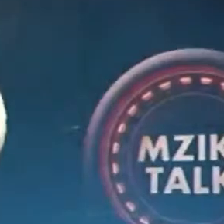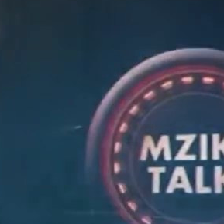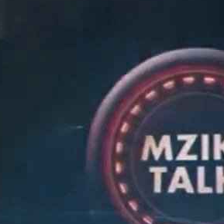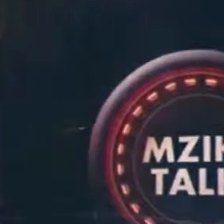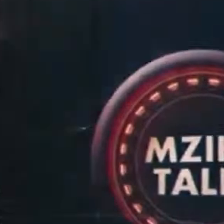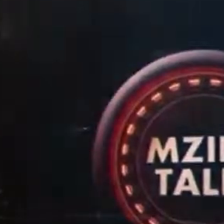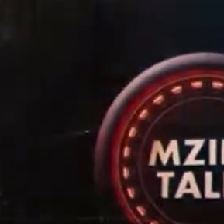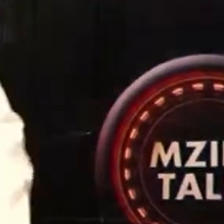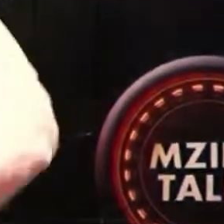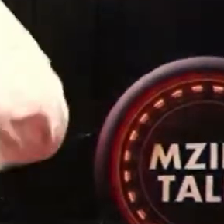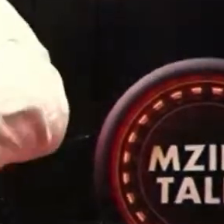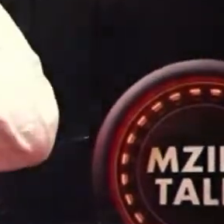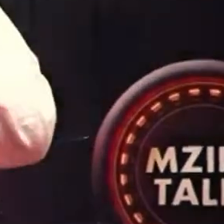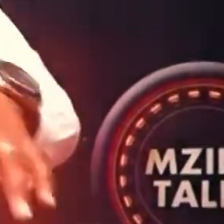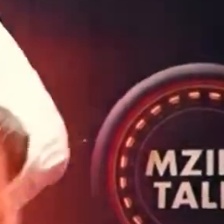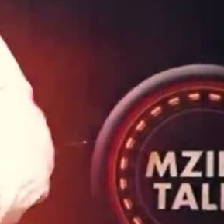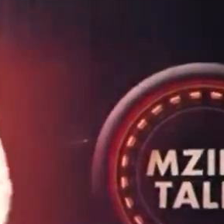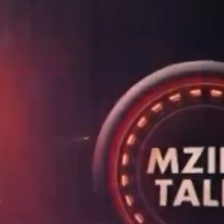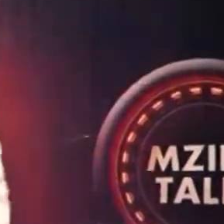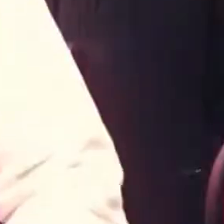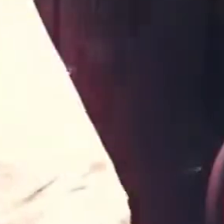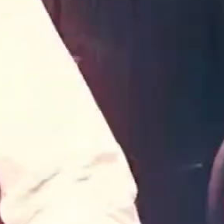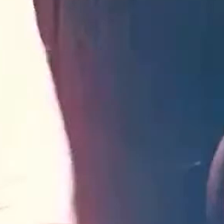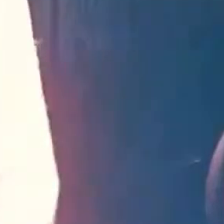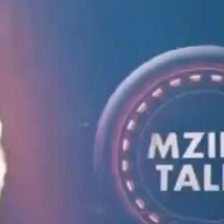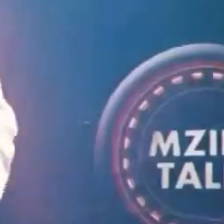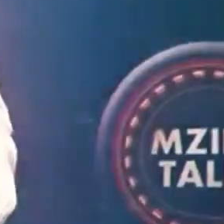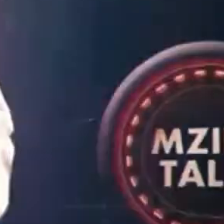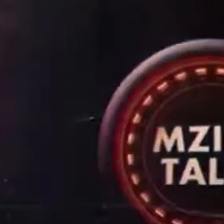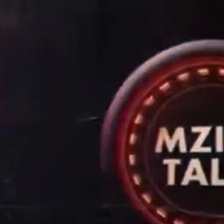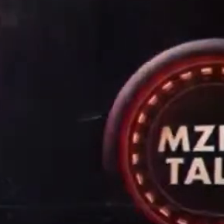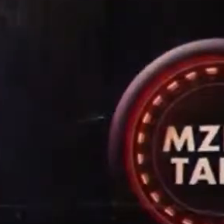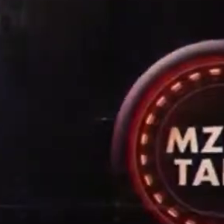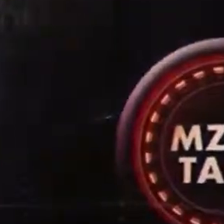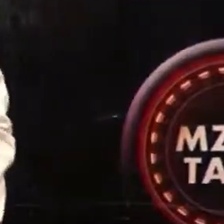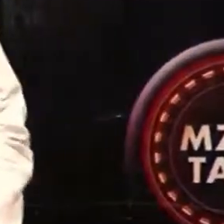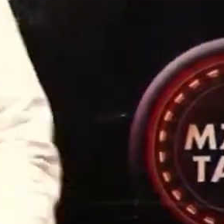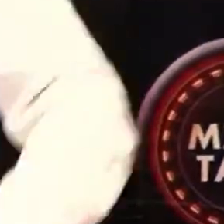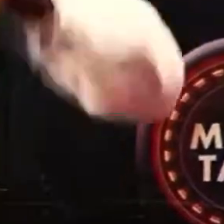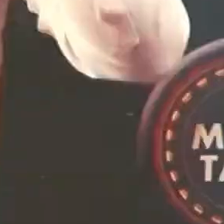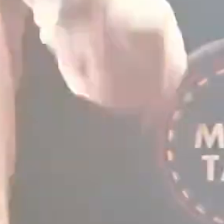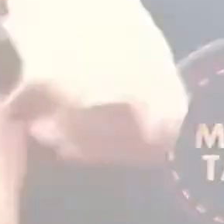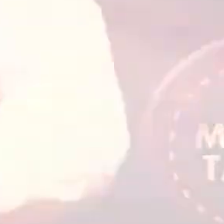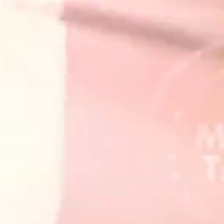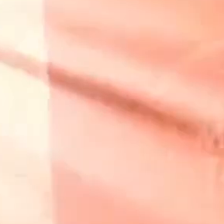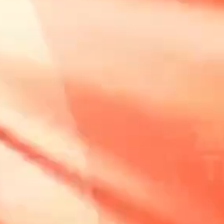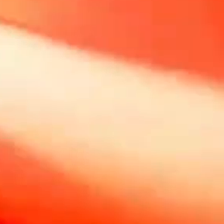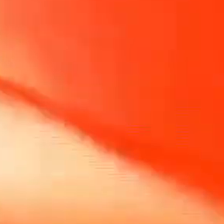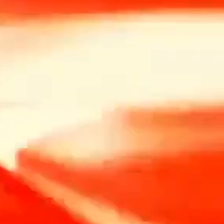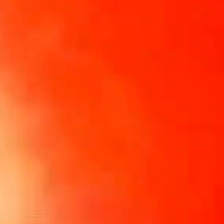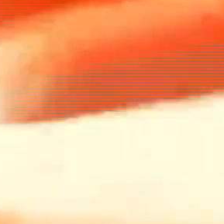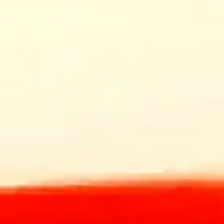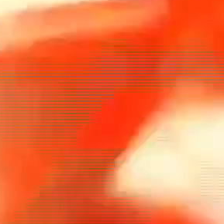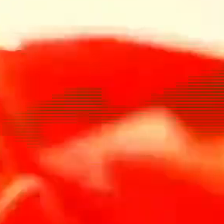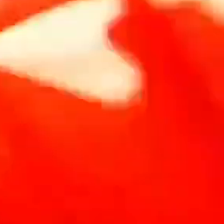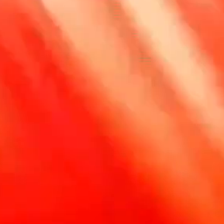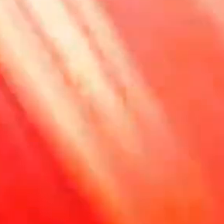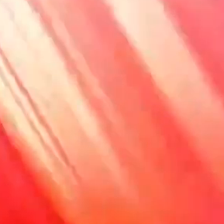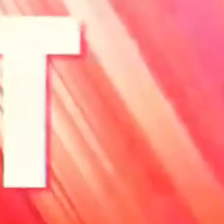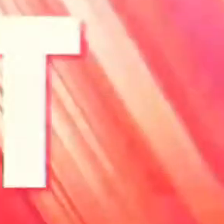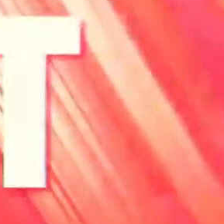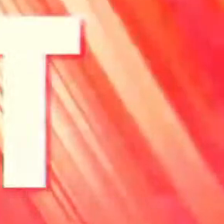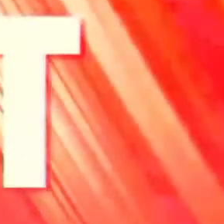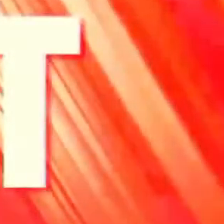So make sure manzo tune in because zitakuwa zina flow pia pale mixes kwa wingi, yani zitakuwa zina come through, and pia performance yani from